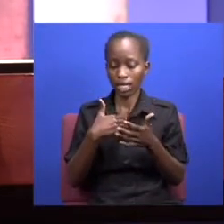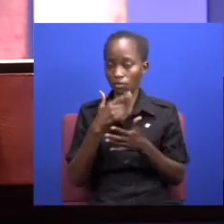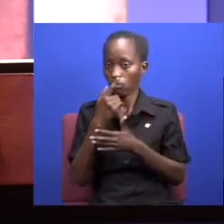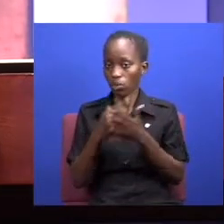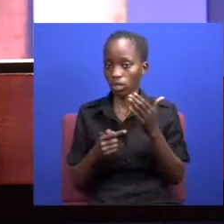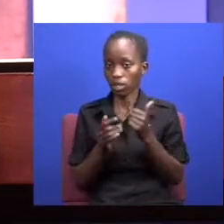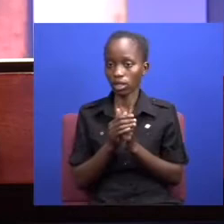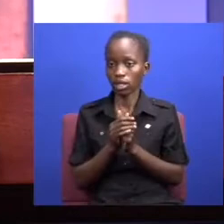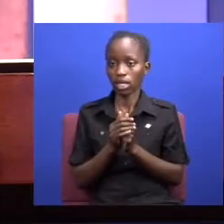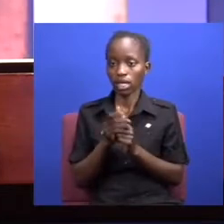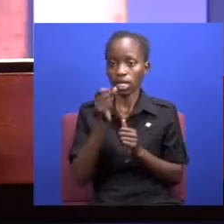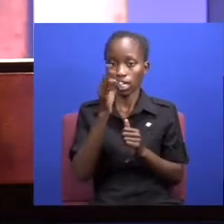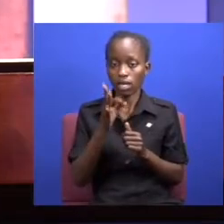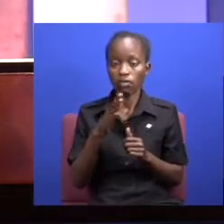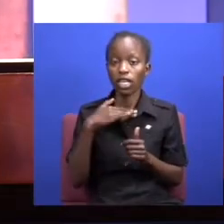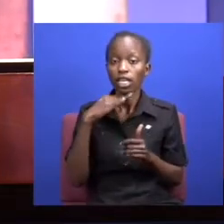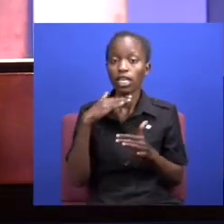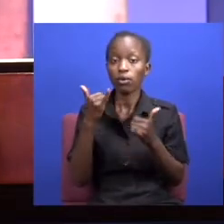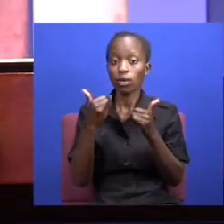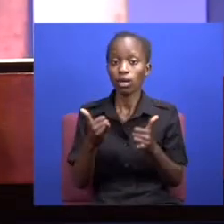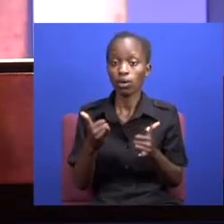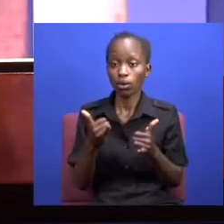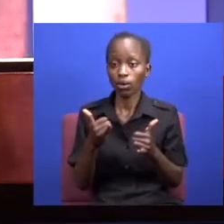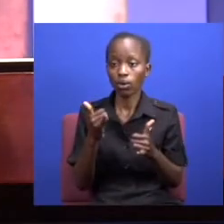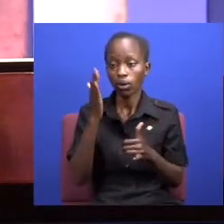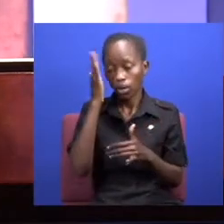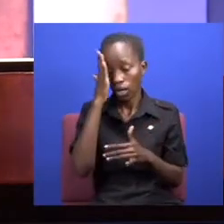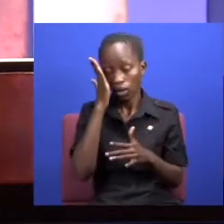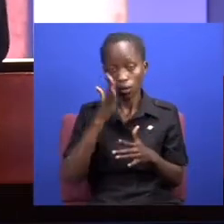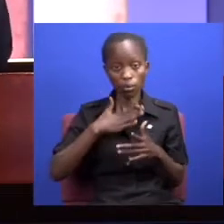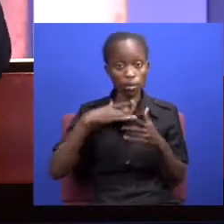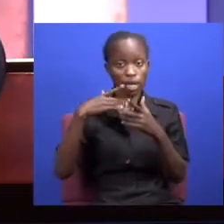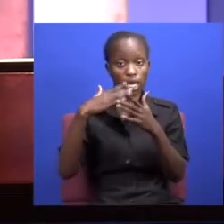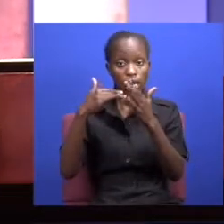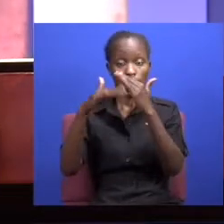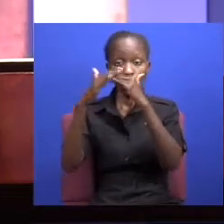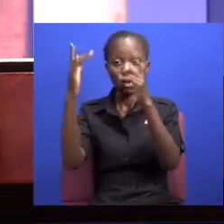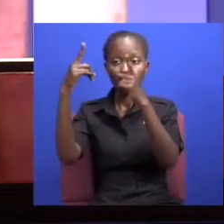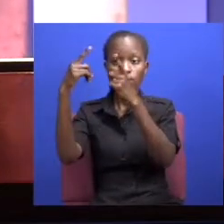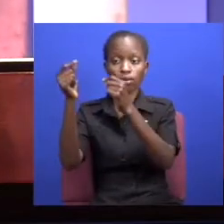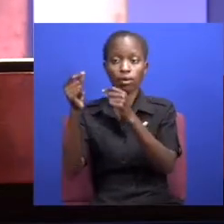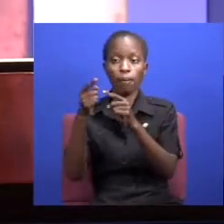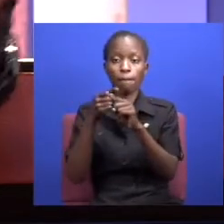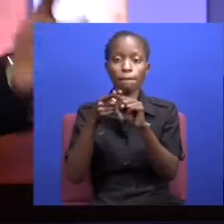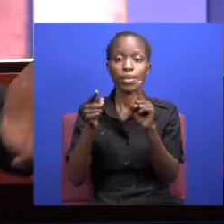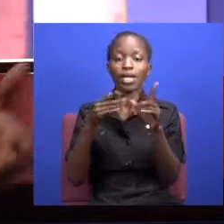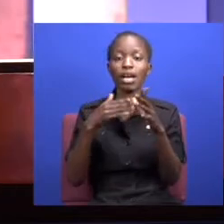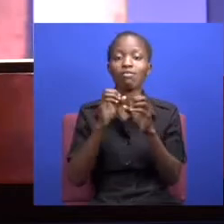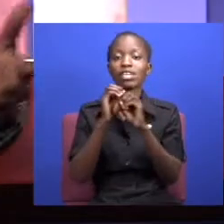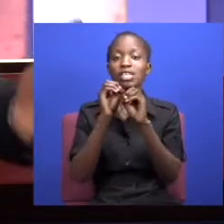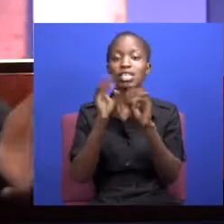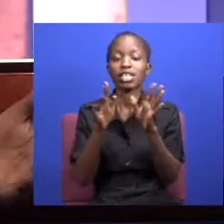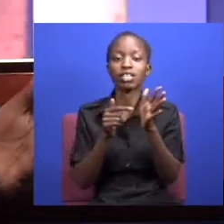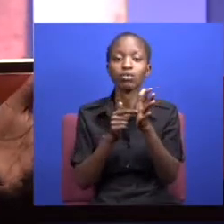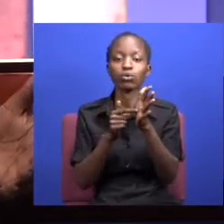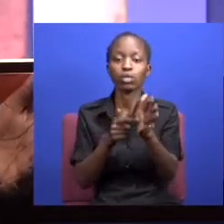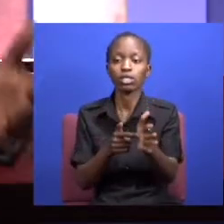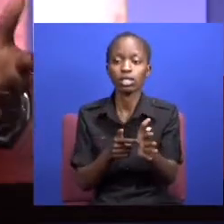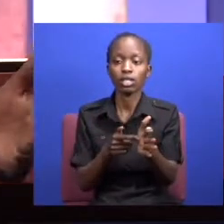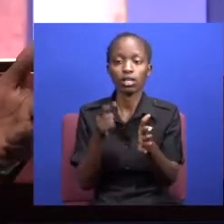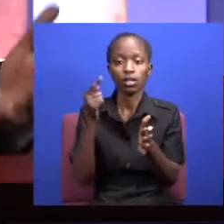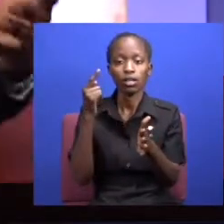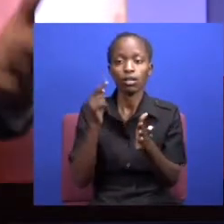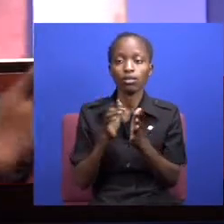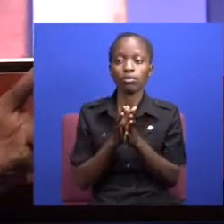facing is this, that if I died right now, I know I'd go to heaven, but I'd have nothing to show